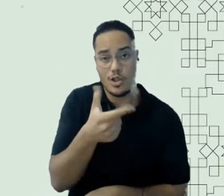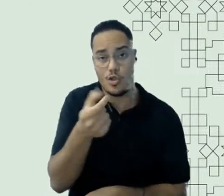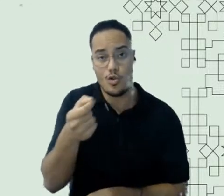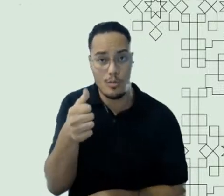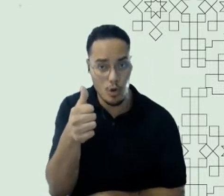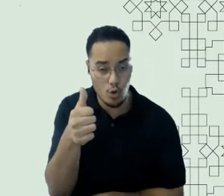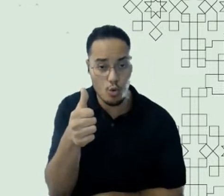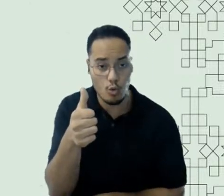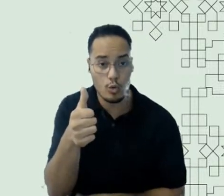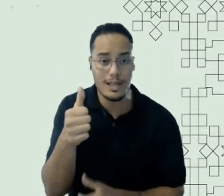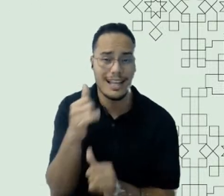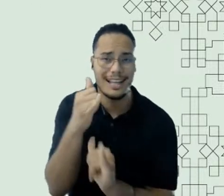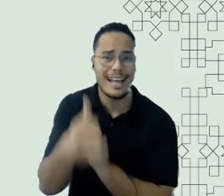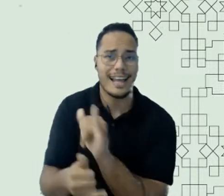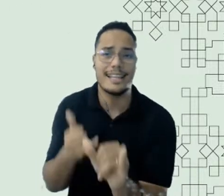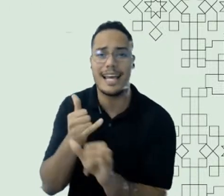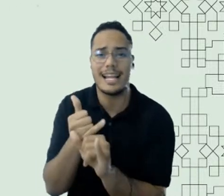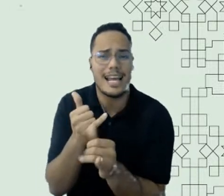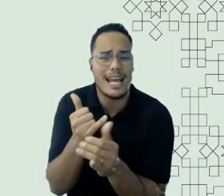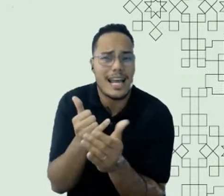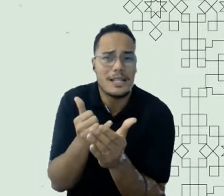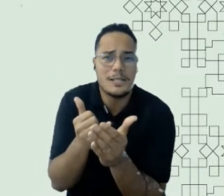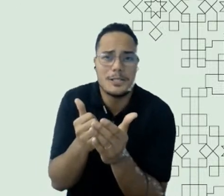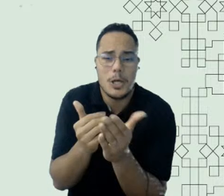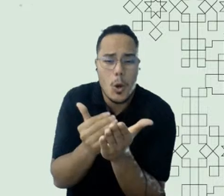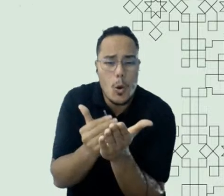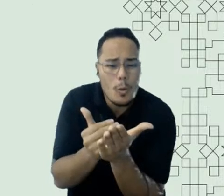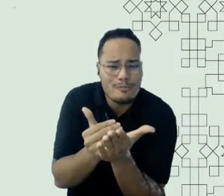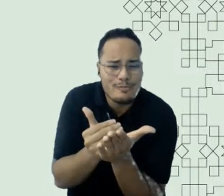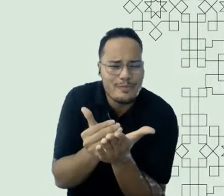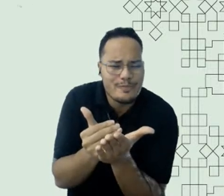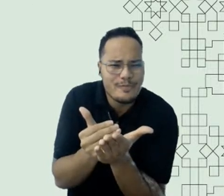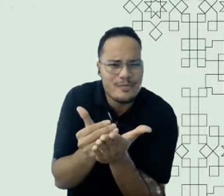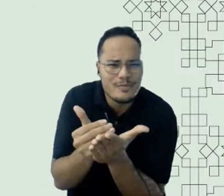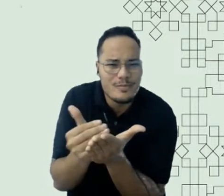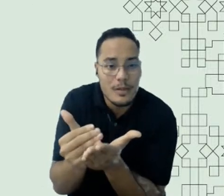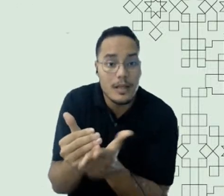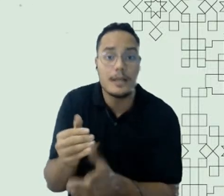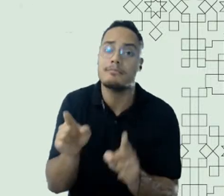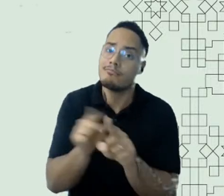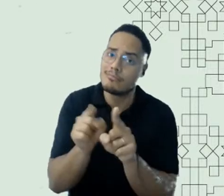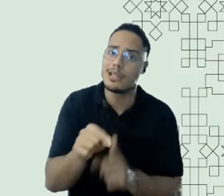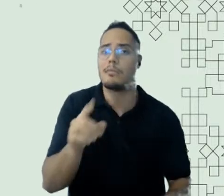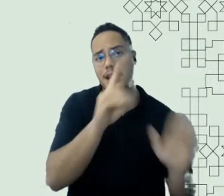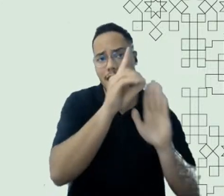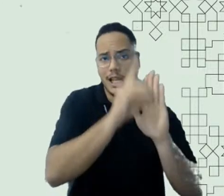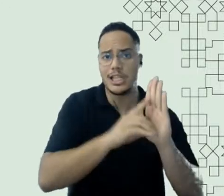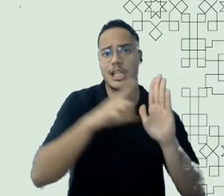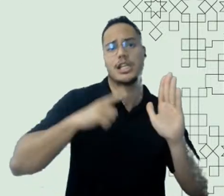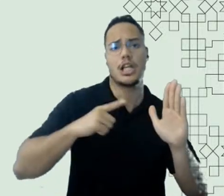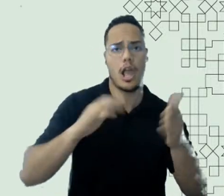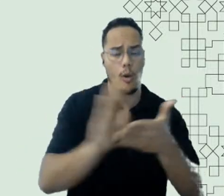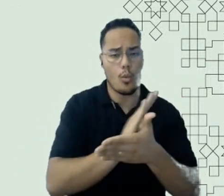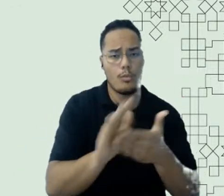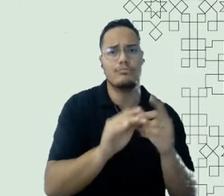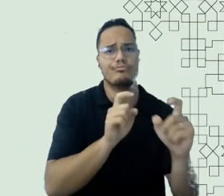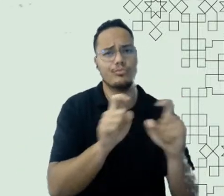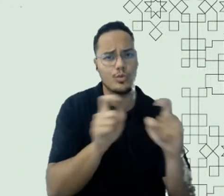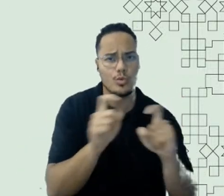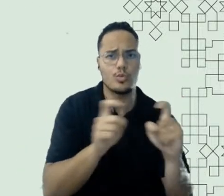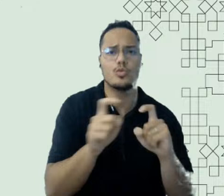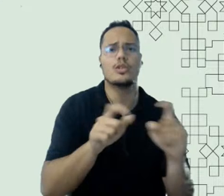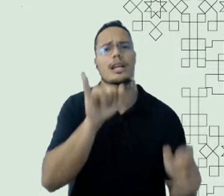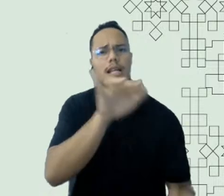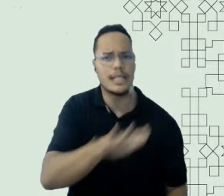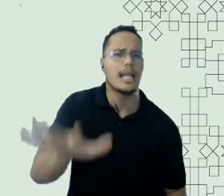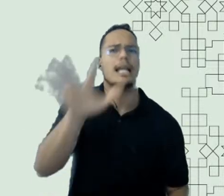directive was also following international discussion about copyright that led to the adoption of the WIPO